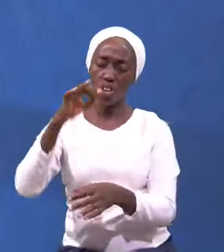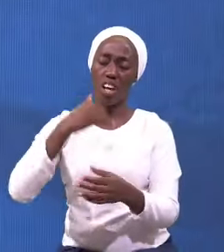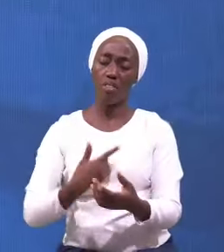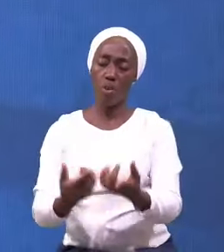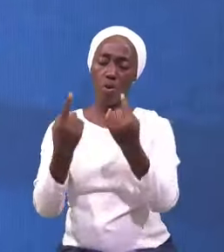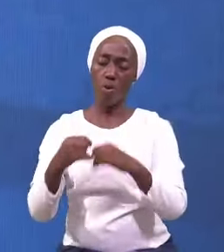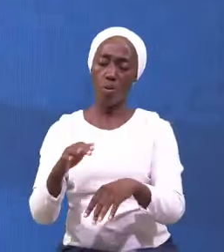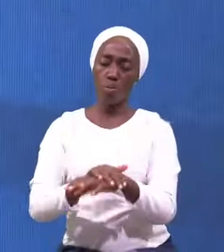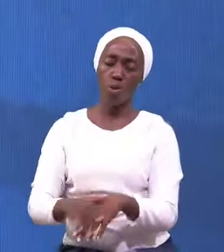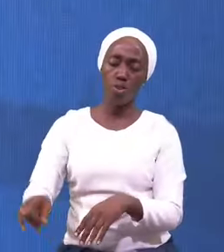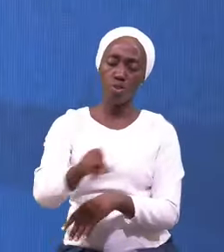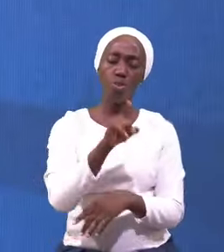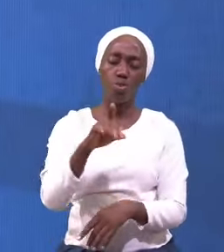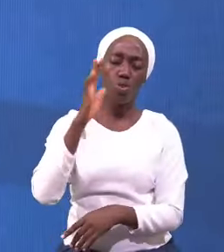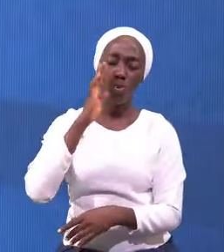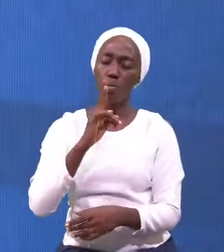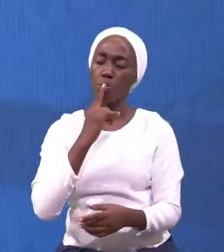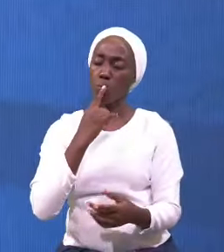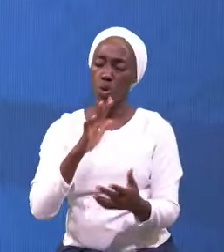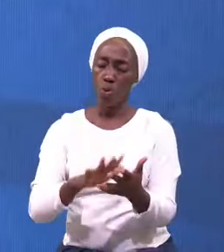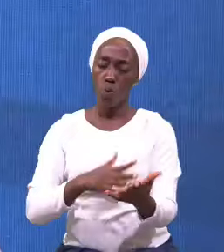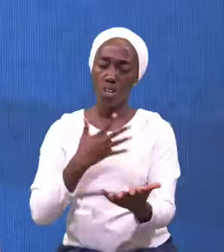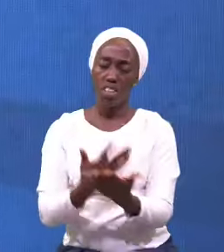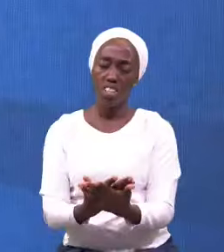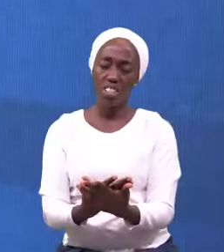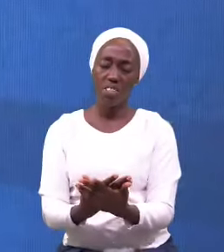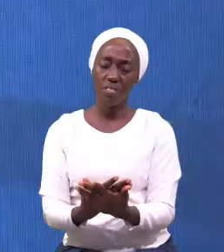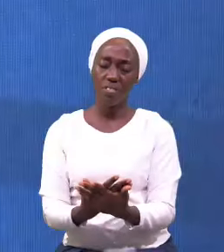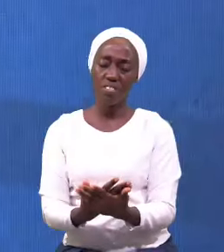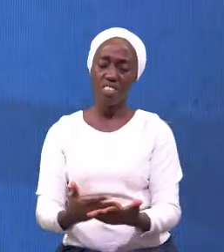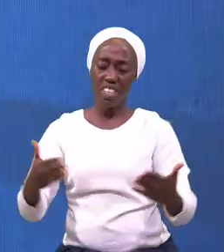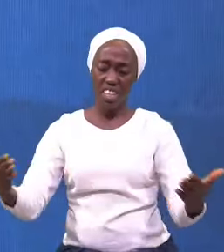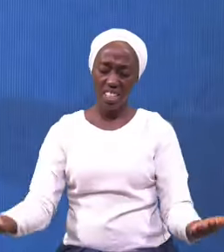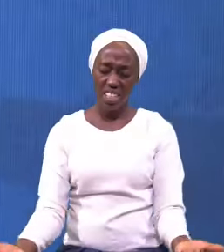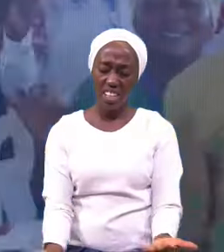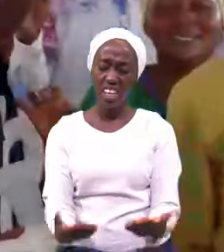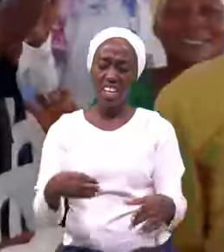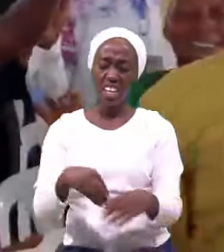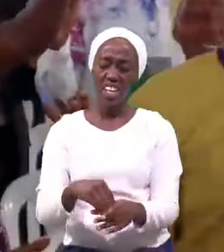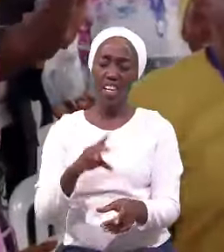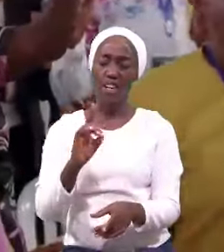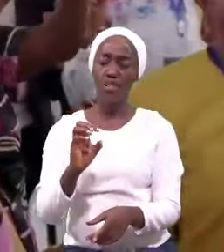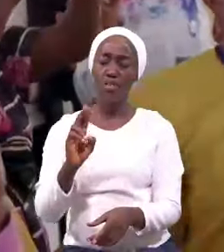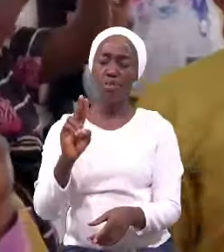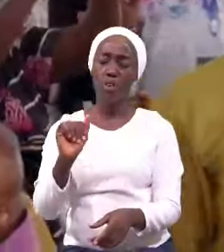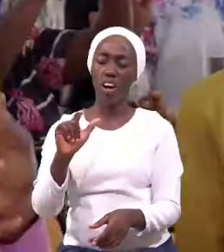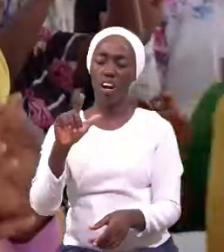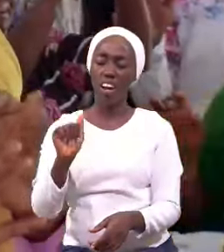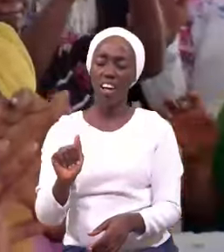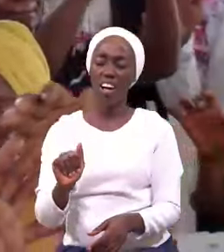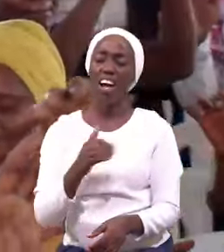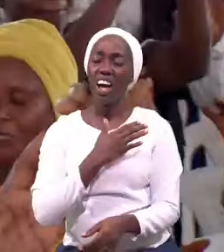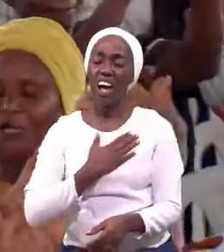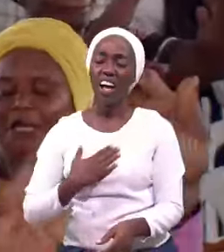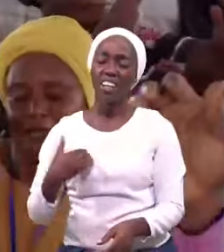now you will be witnesses here in Douala, and there